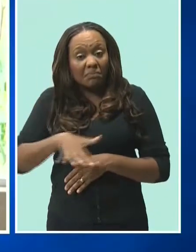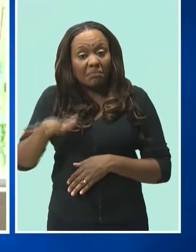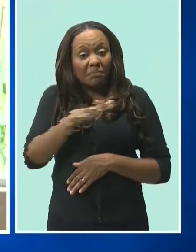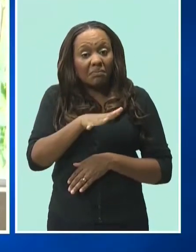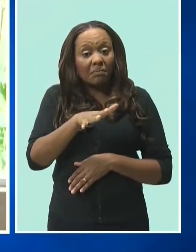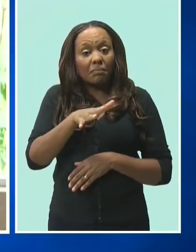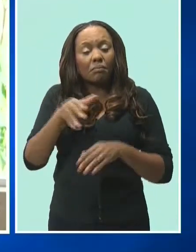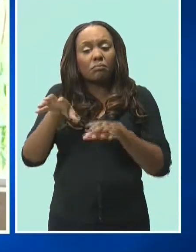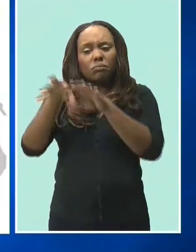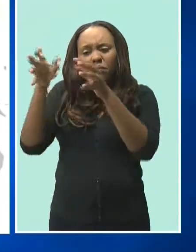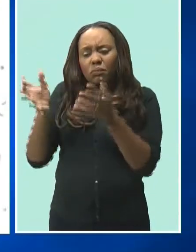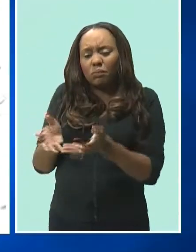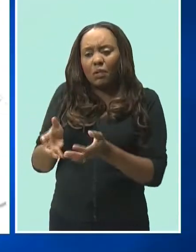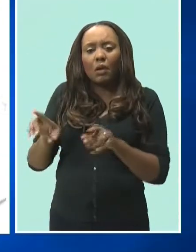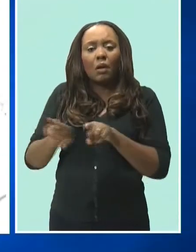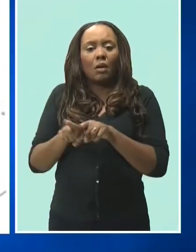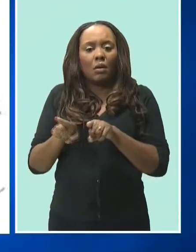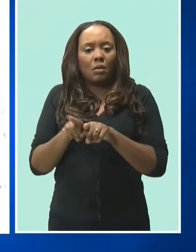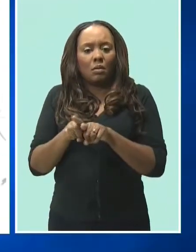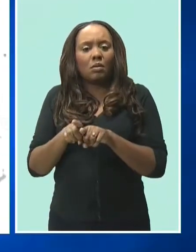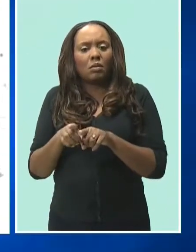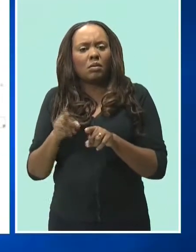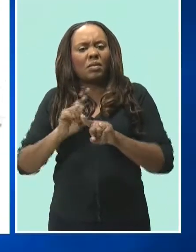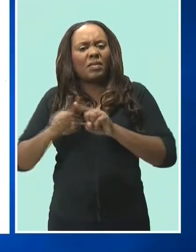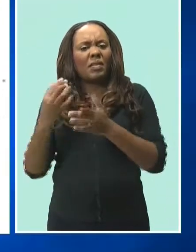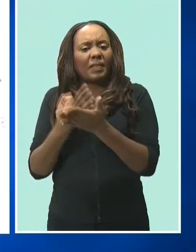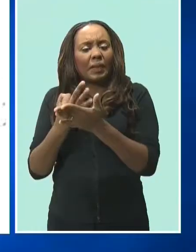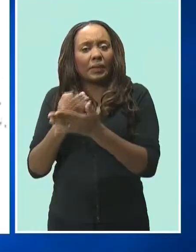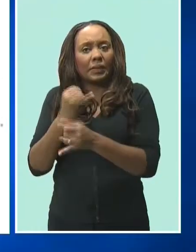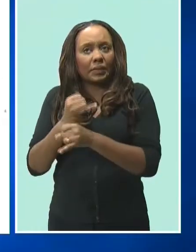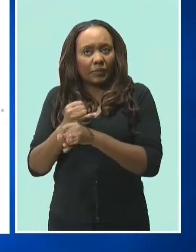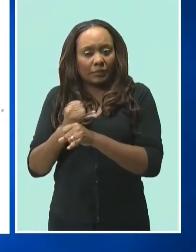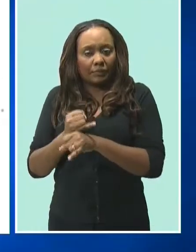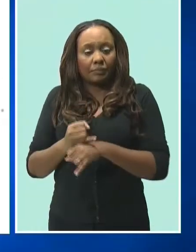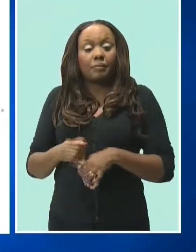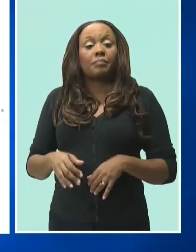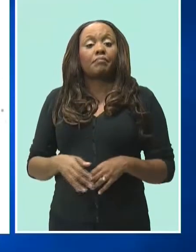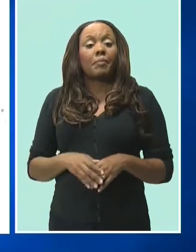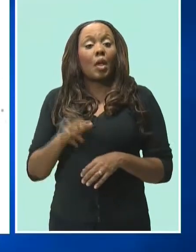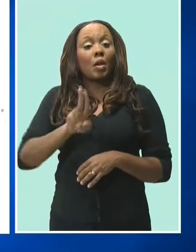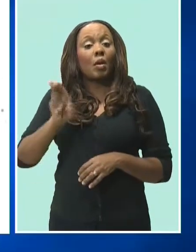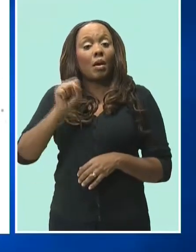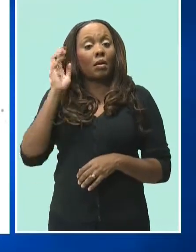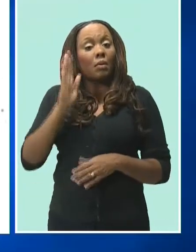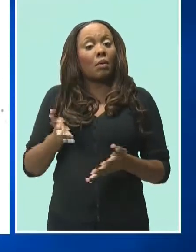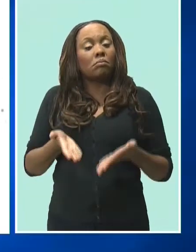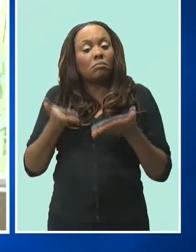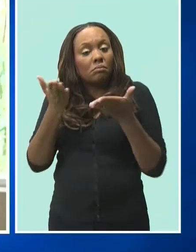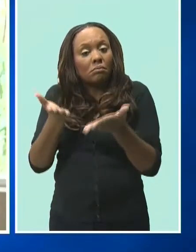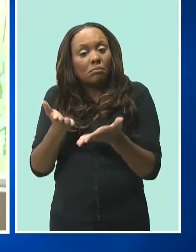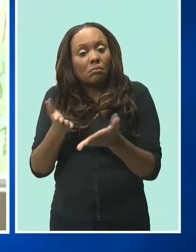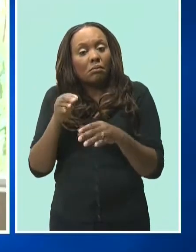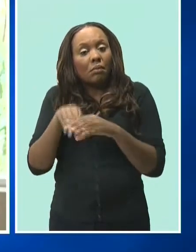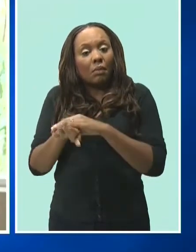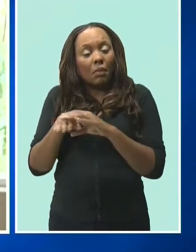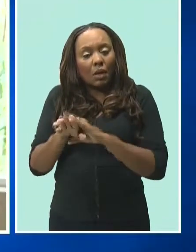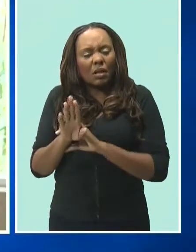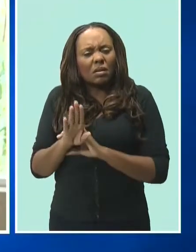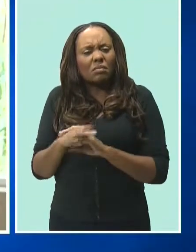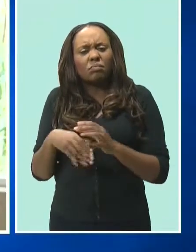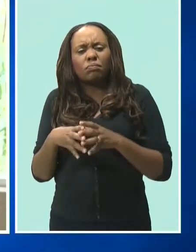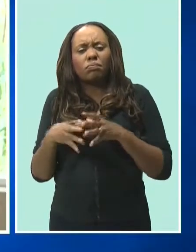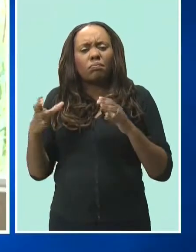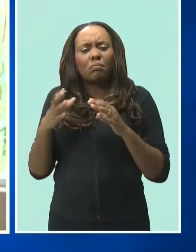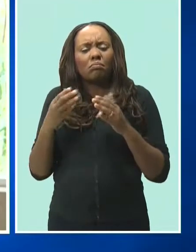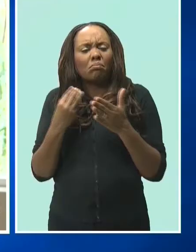entire global community. The U.S. is also supporting access to over $1 billion in funding from the IMF. To address immediate